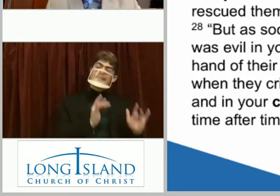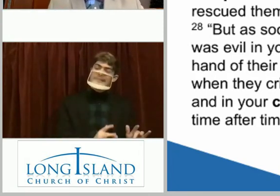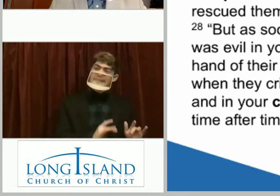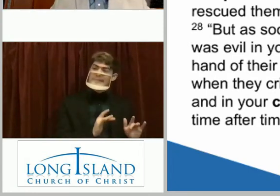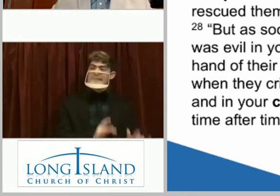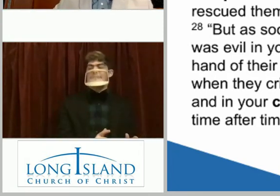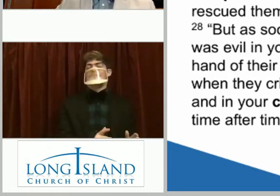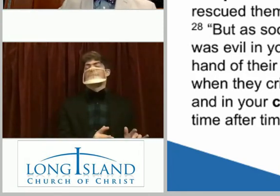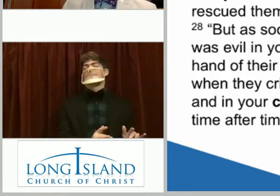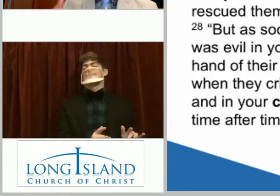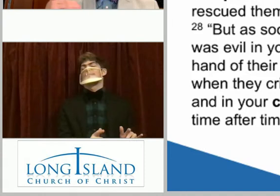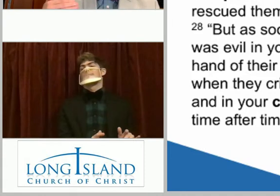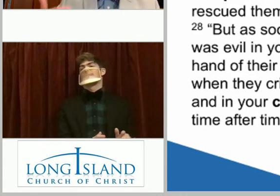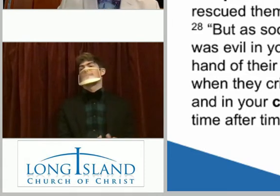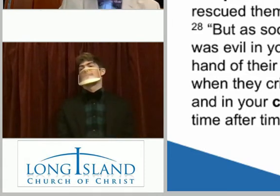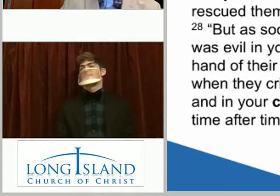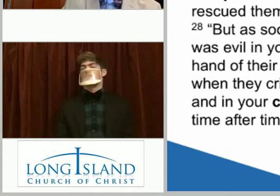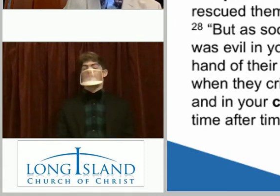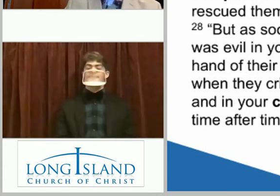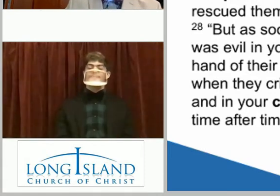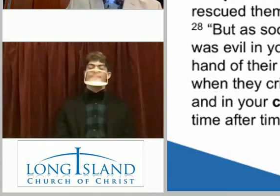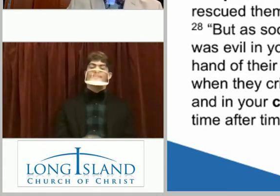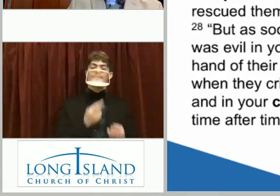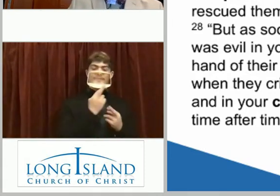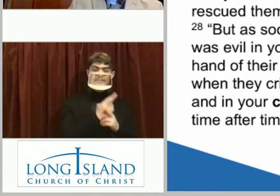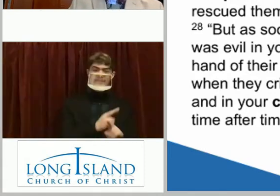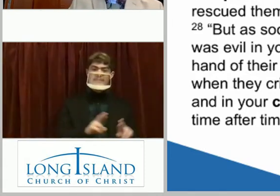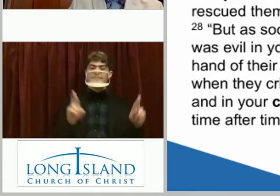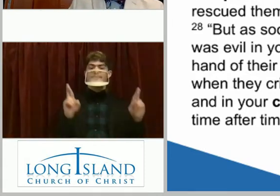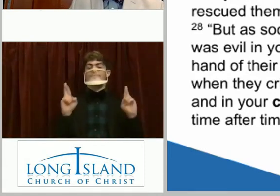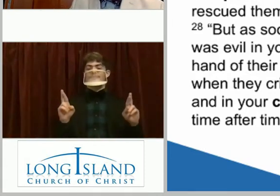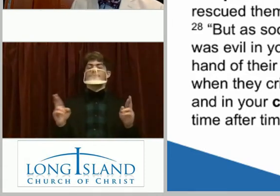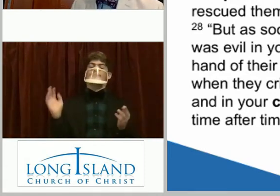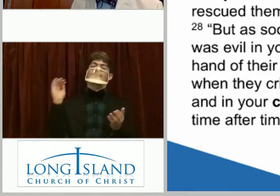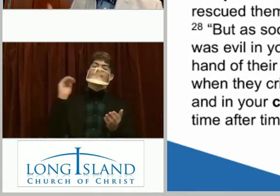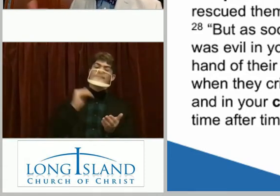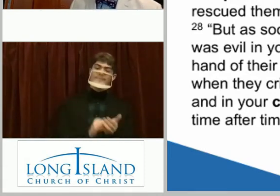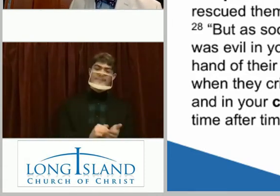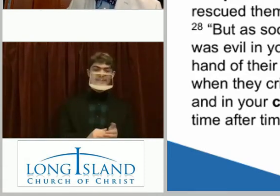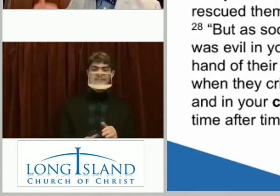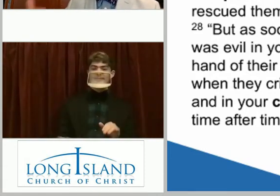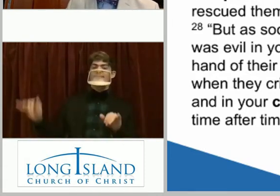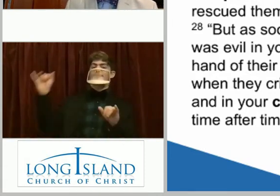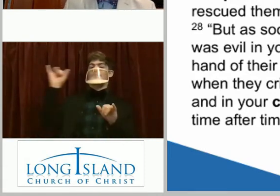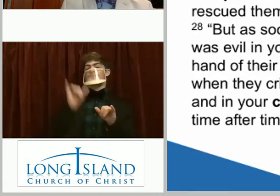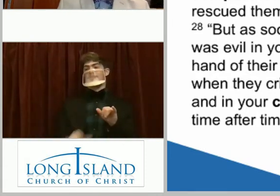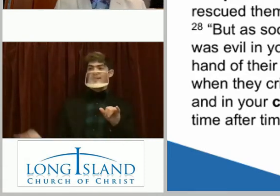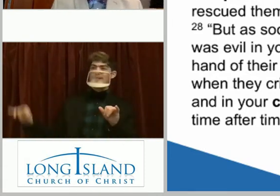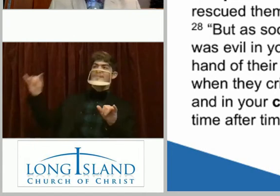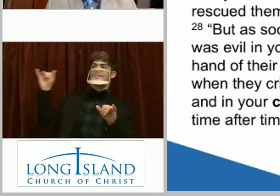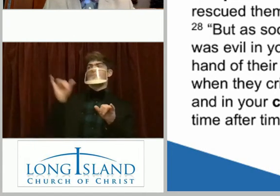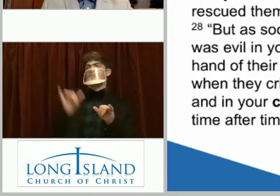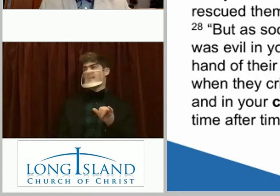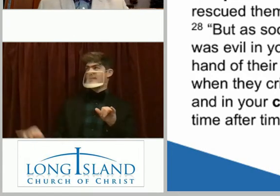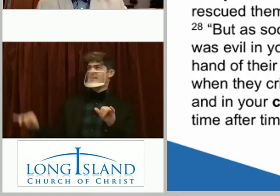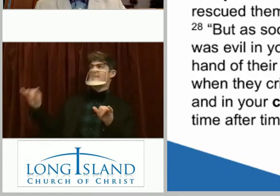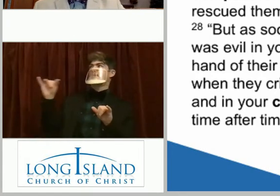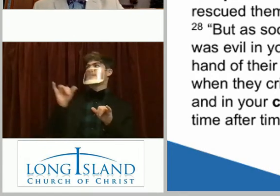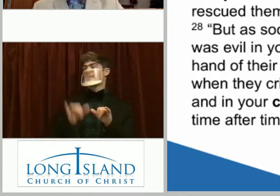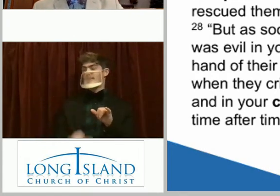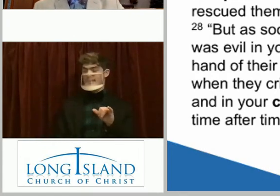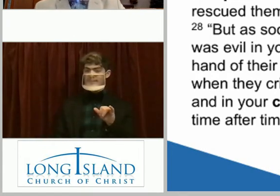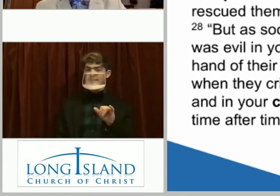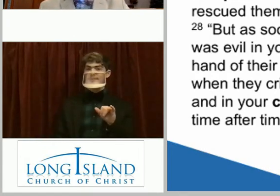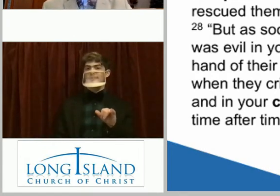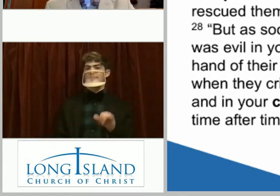heaven, and in your compassion, you delivered them time after time." Israel